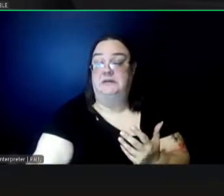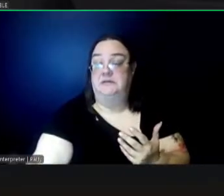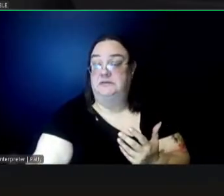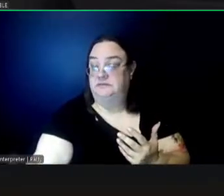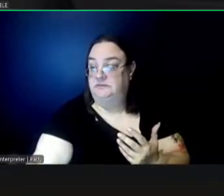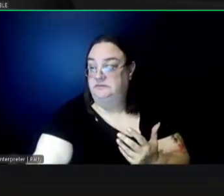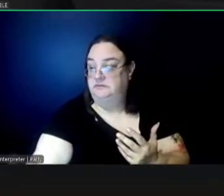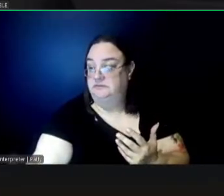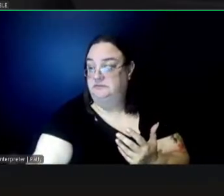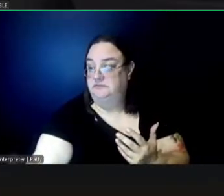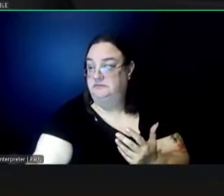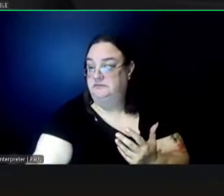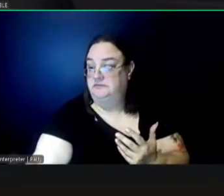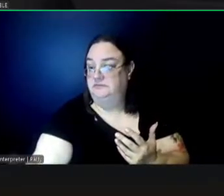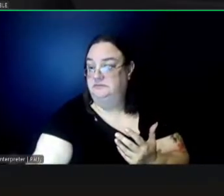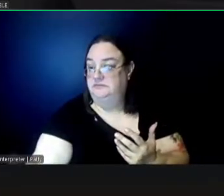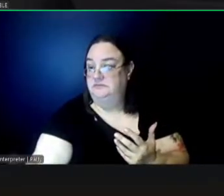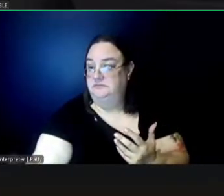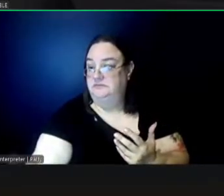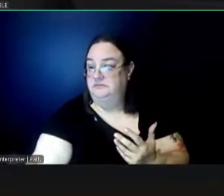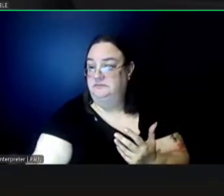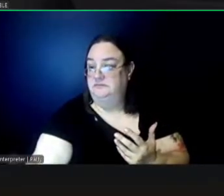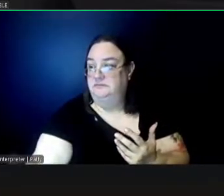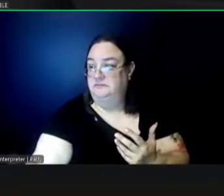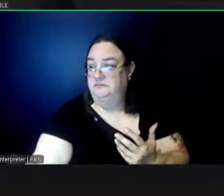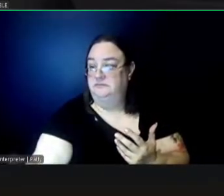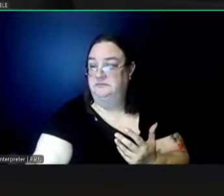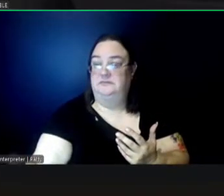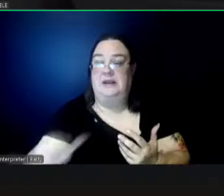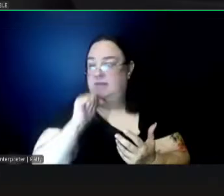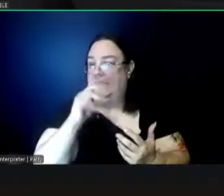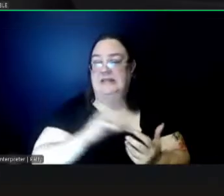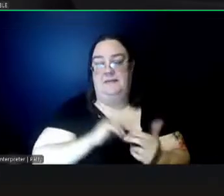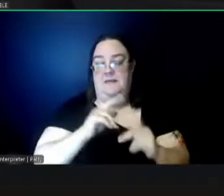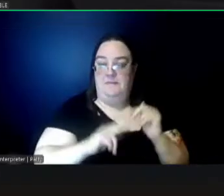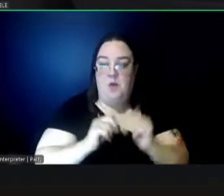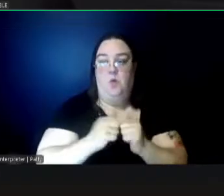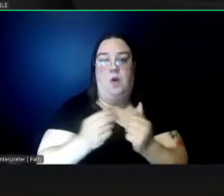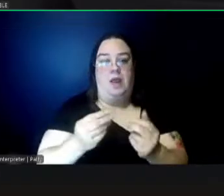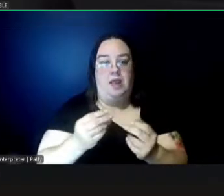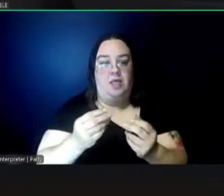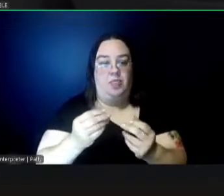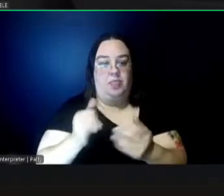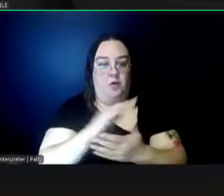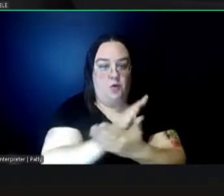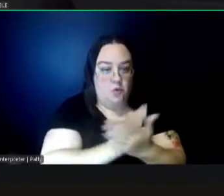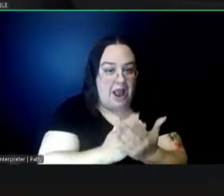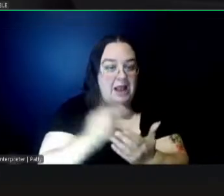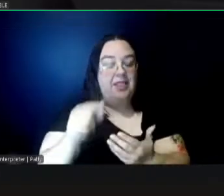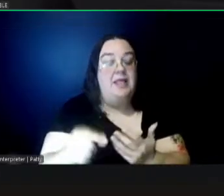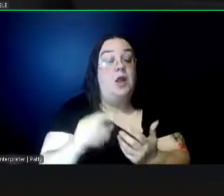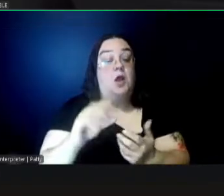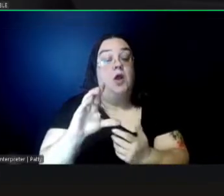I'm not going to accept the building and the property with cracks there So concrete batching plant won't open up